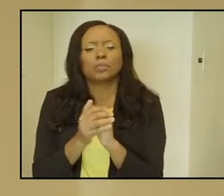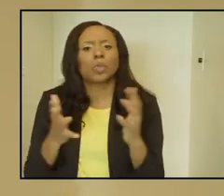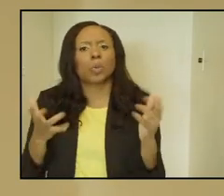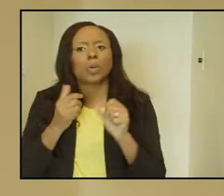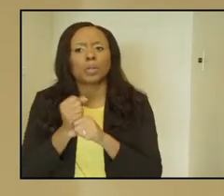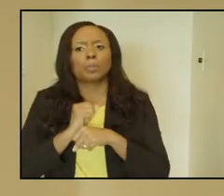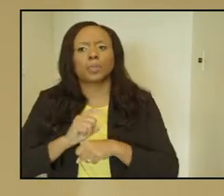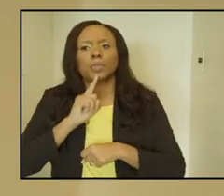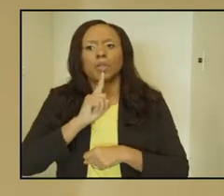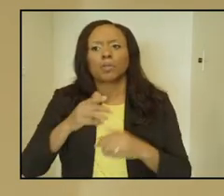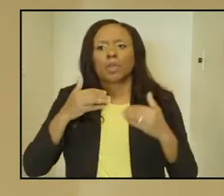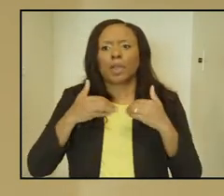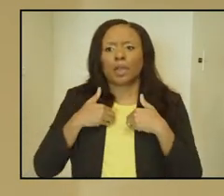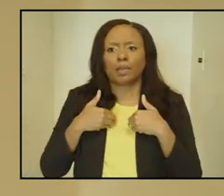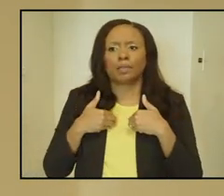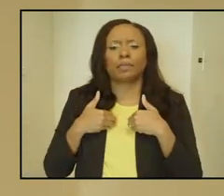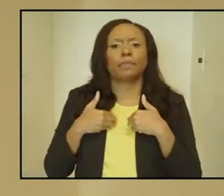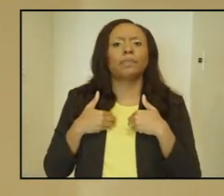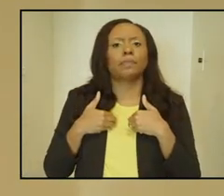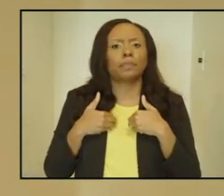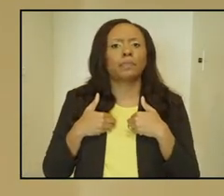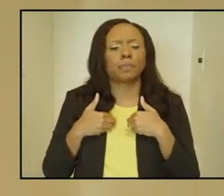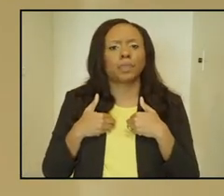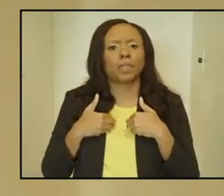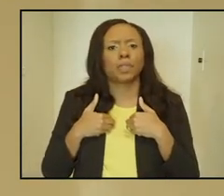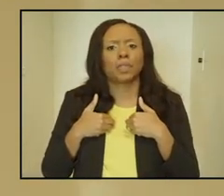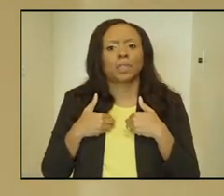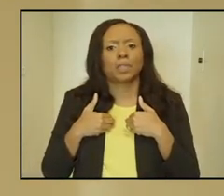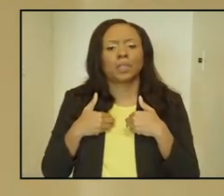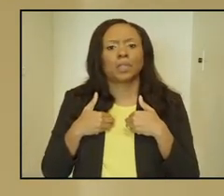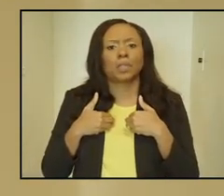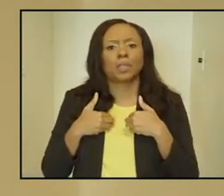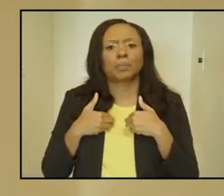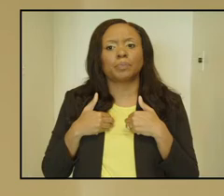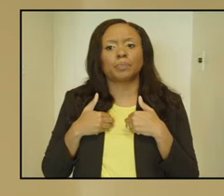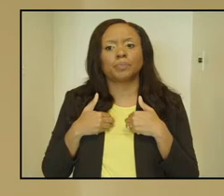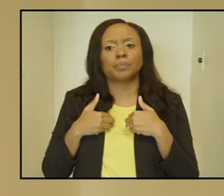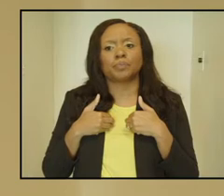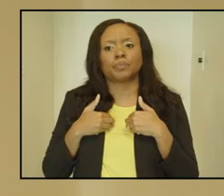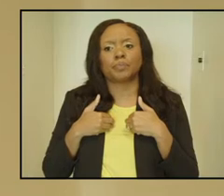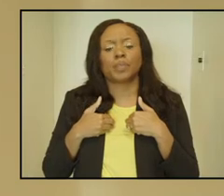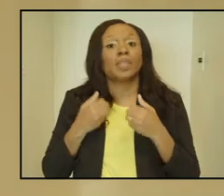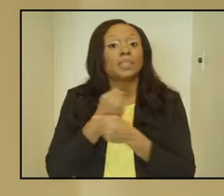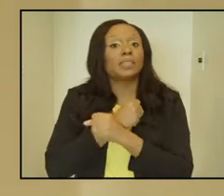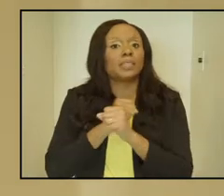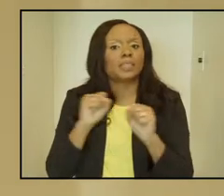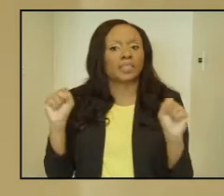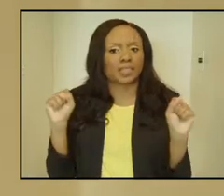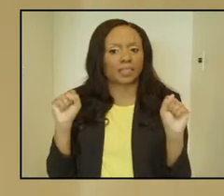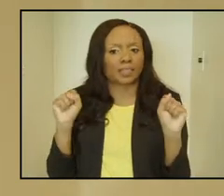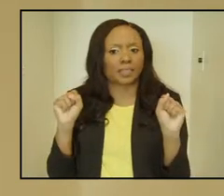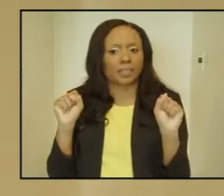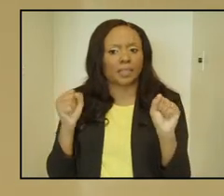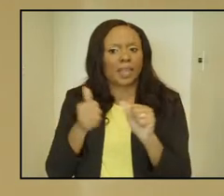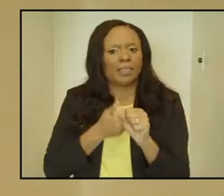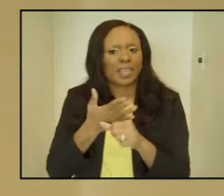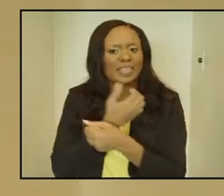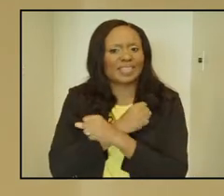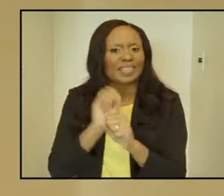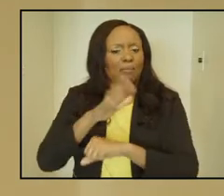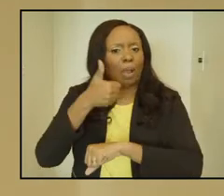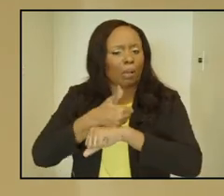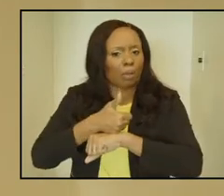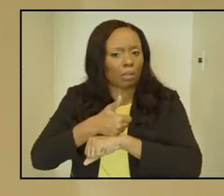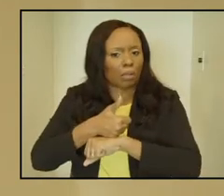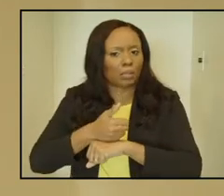in, and also to allow for the automatic exchange of information with other government departments.